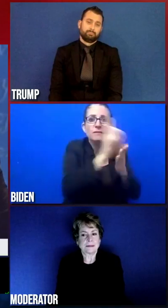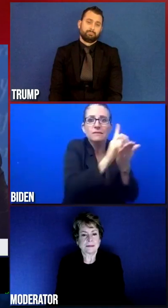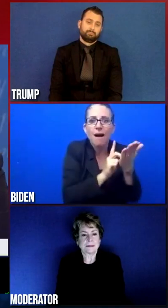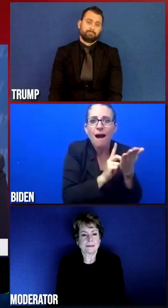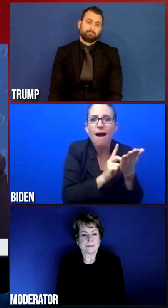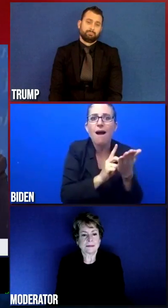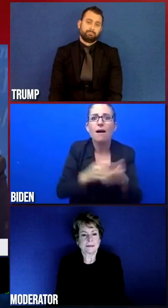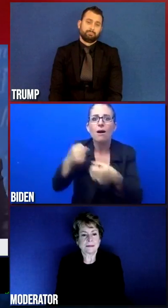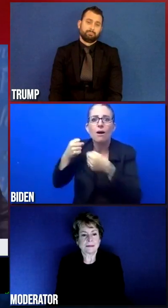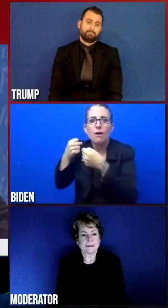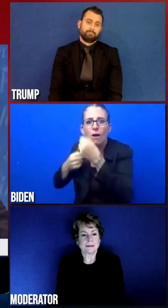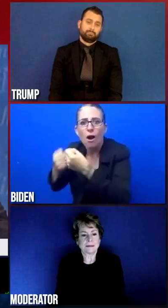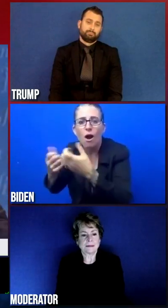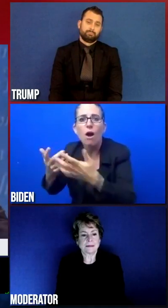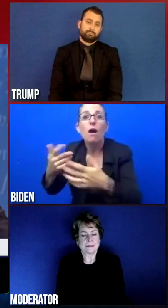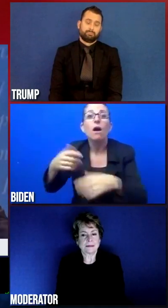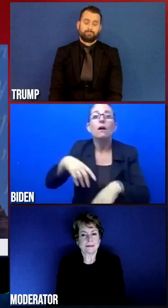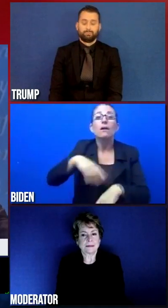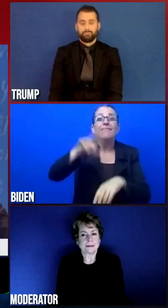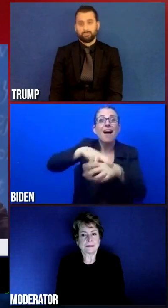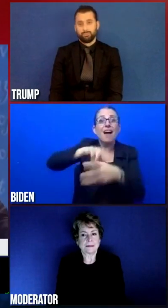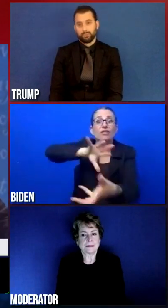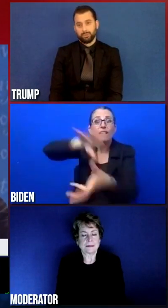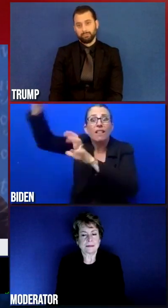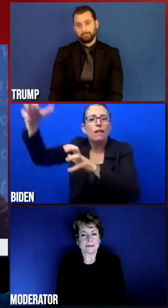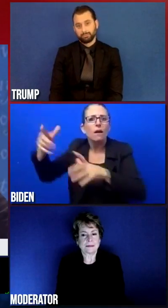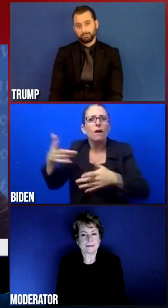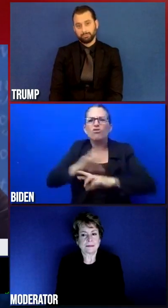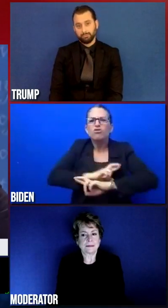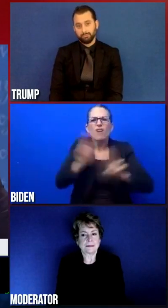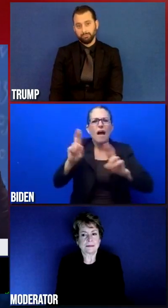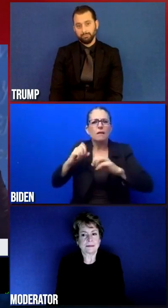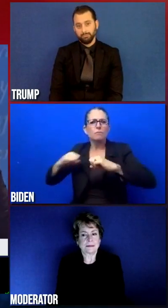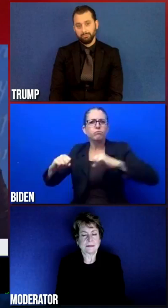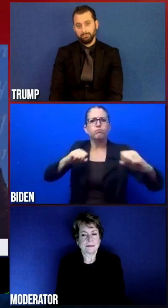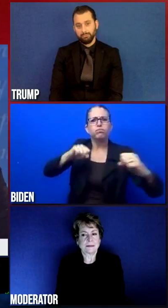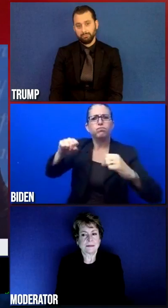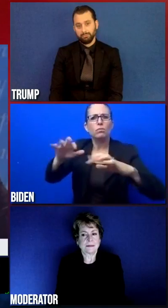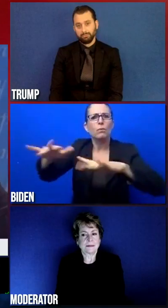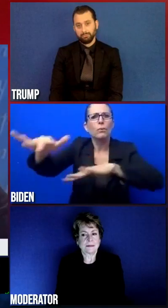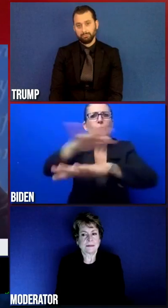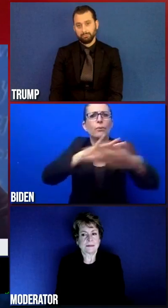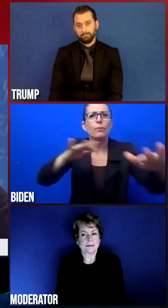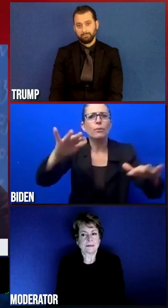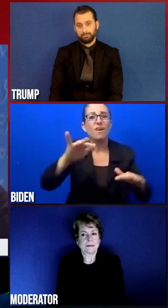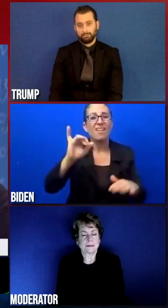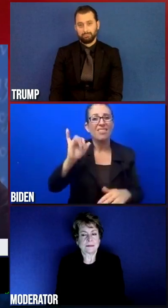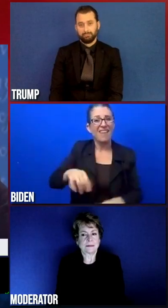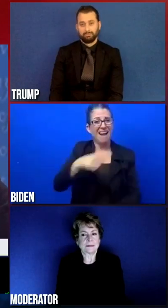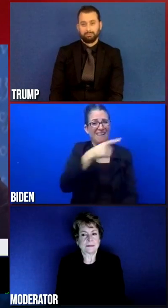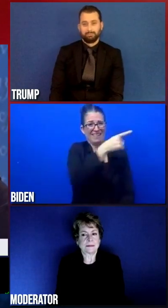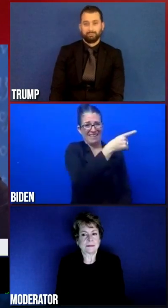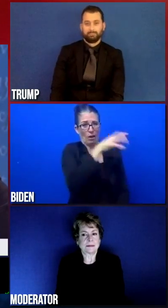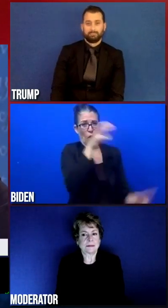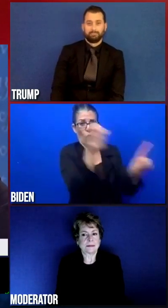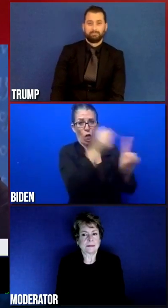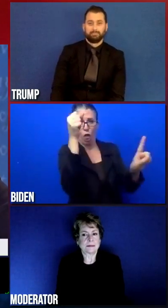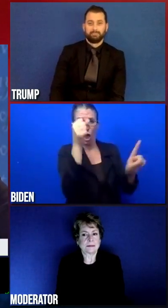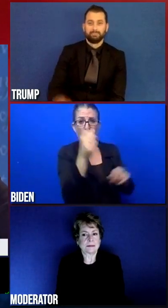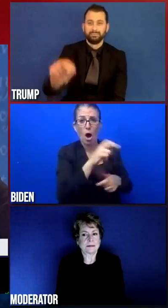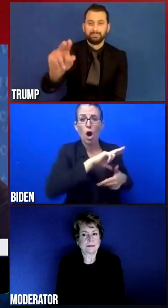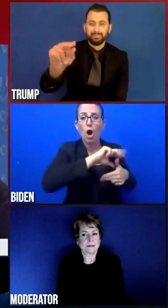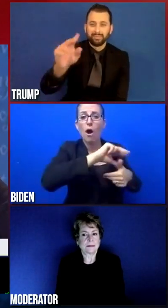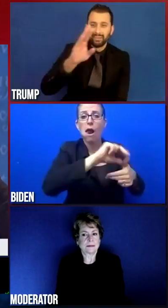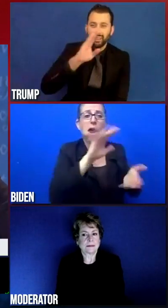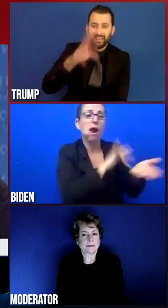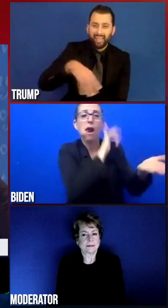said maybe we should drop a nuclear weapon on them. They may. I never said that. That's what he did say. You made it up. And here's the deal. You make up a